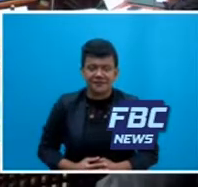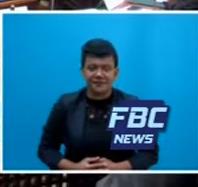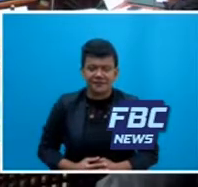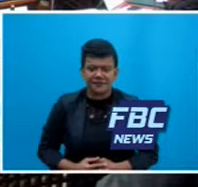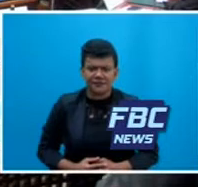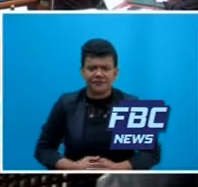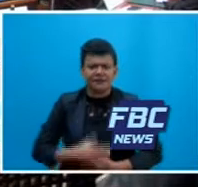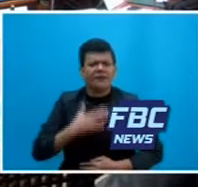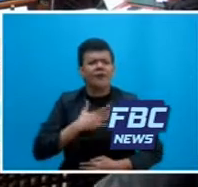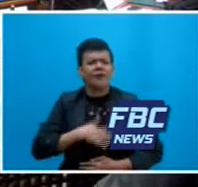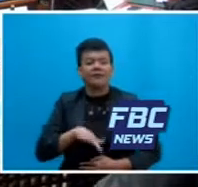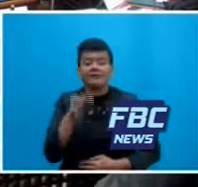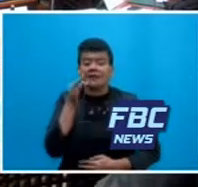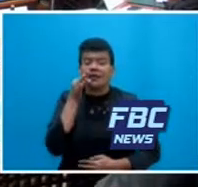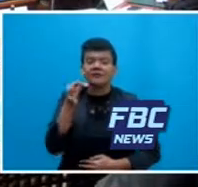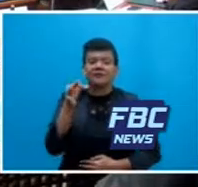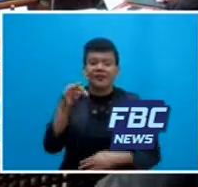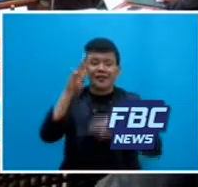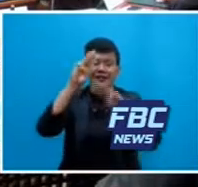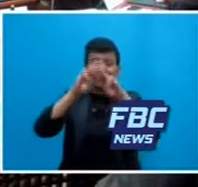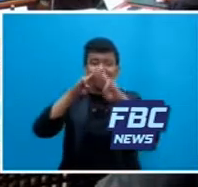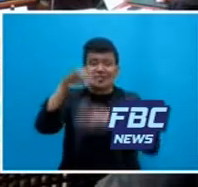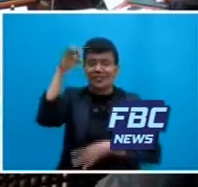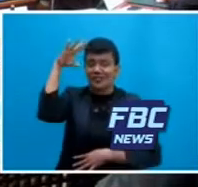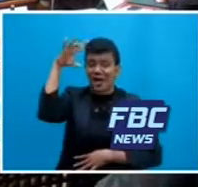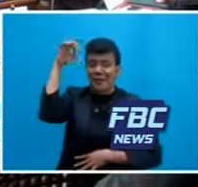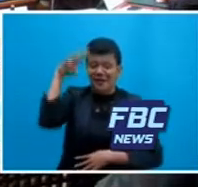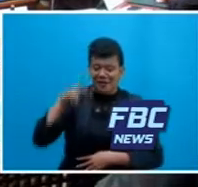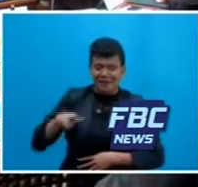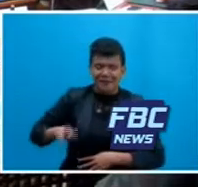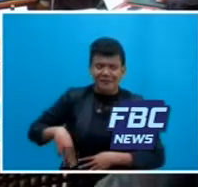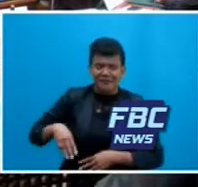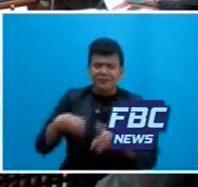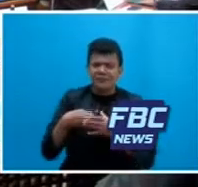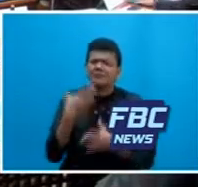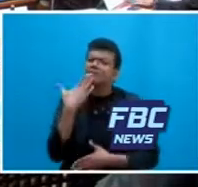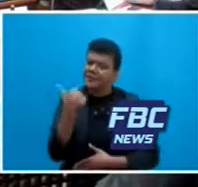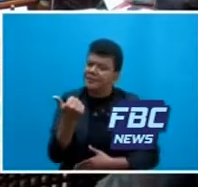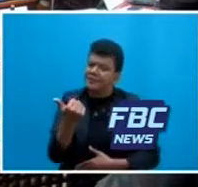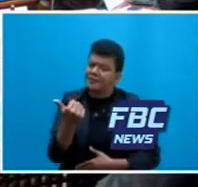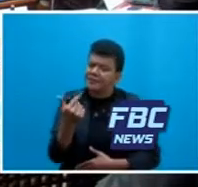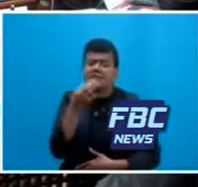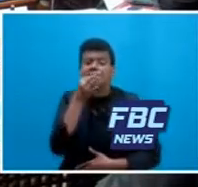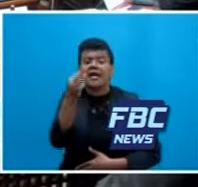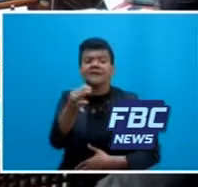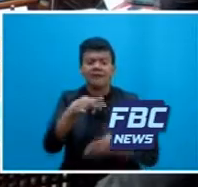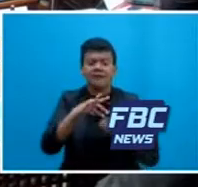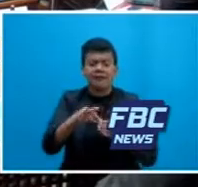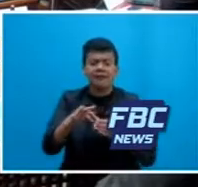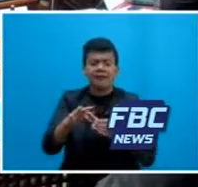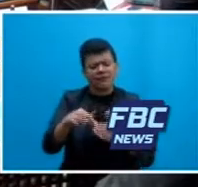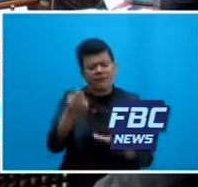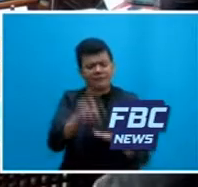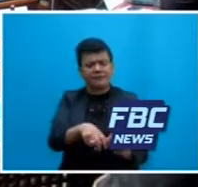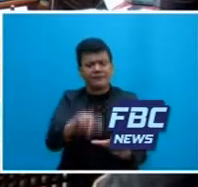the opposition to do the honourable thing as well. Ask your leader to step down.